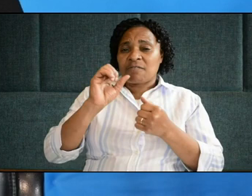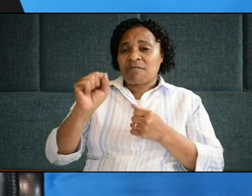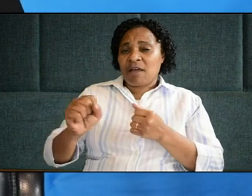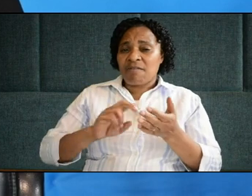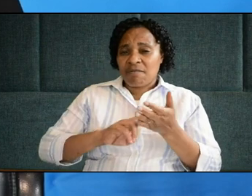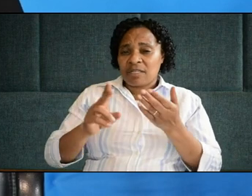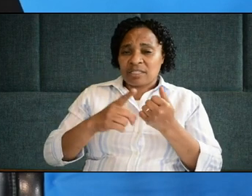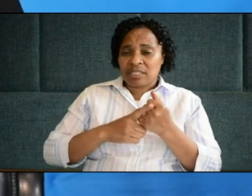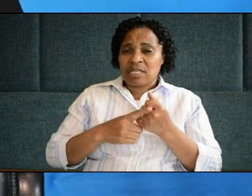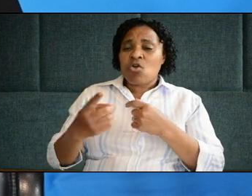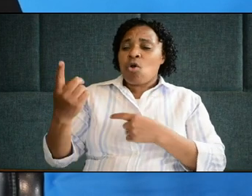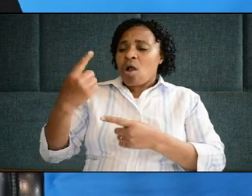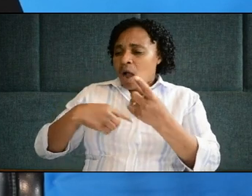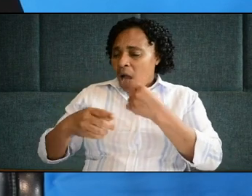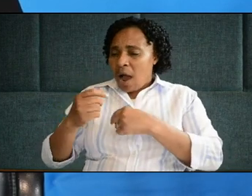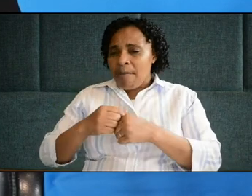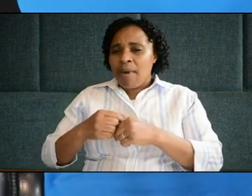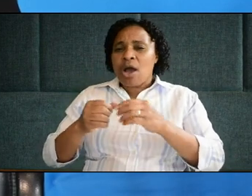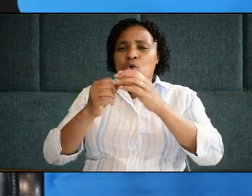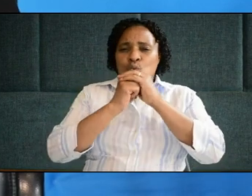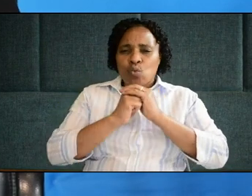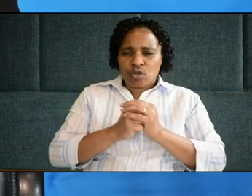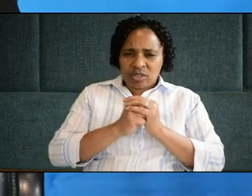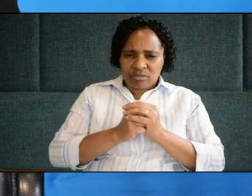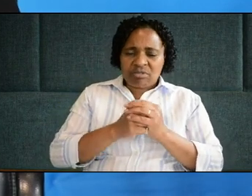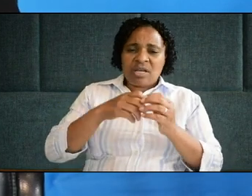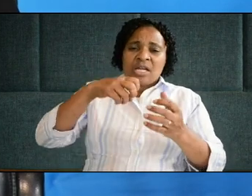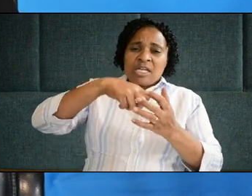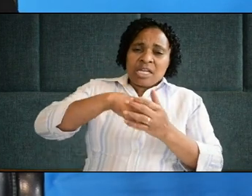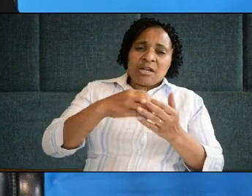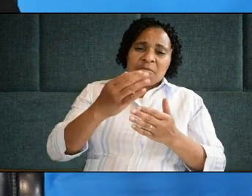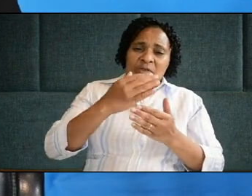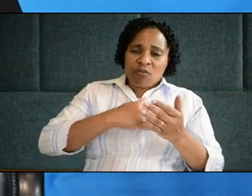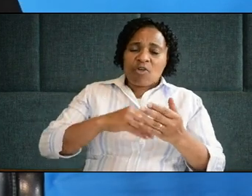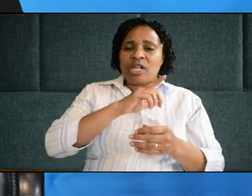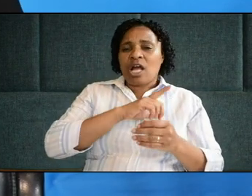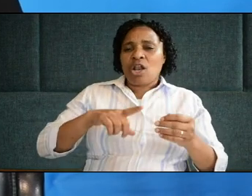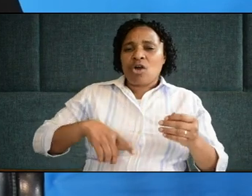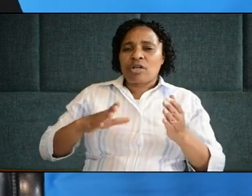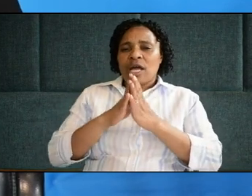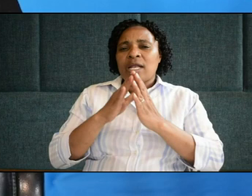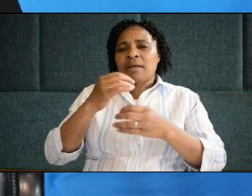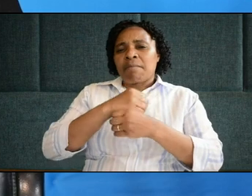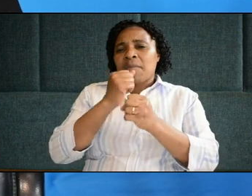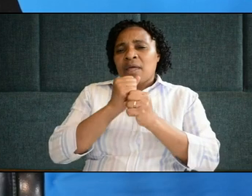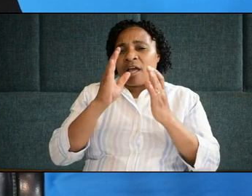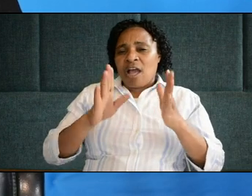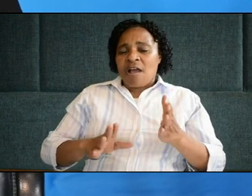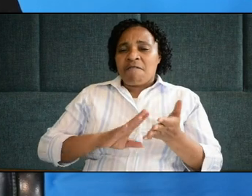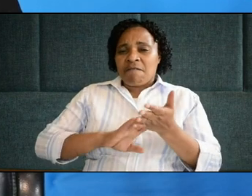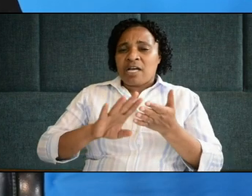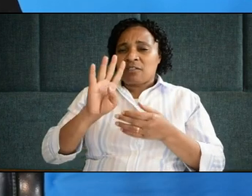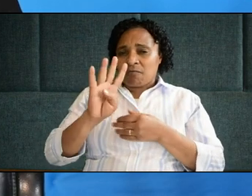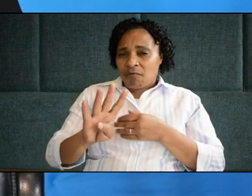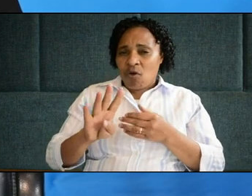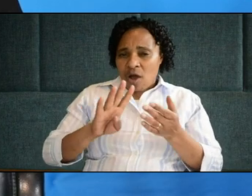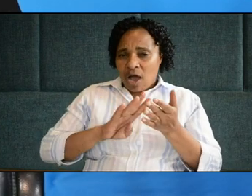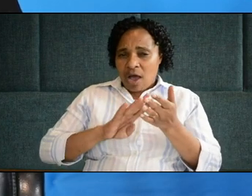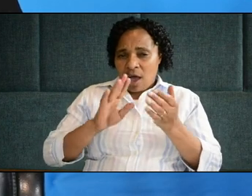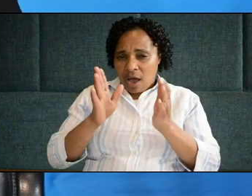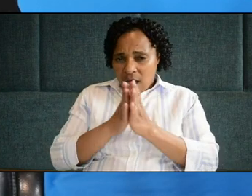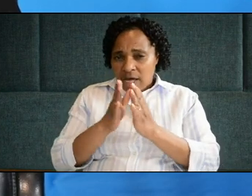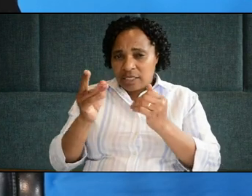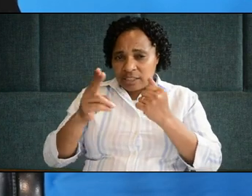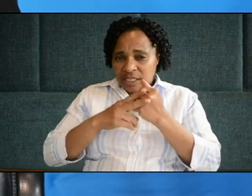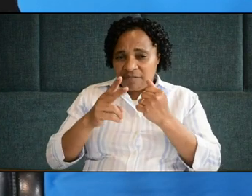O come, let us worship and bow down. Let us kneel before the Lord our Maker. 4 verse 7, for he is our God, and we are